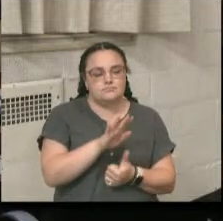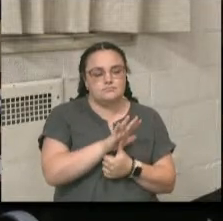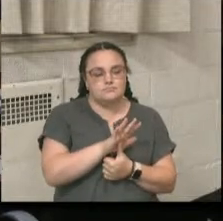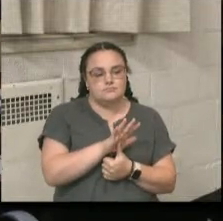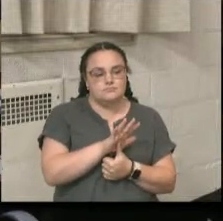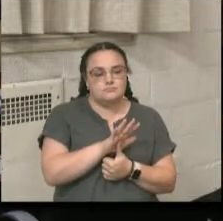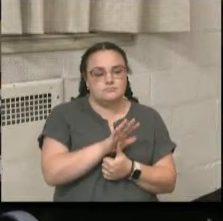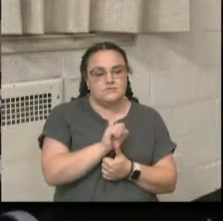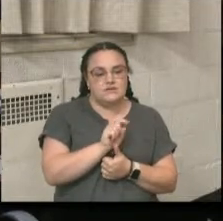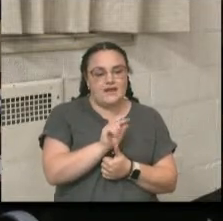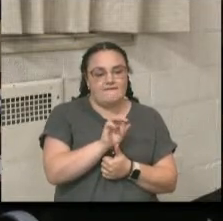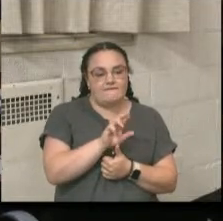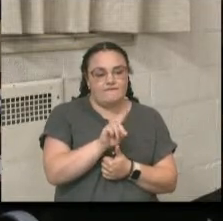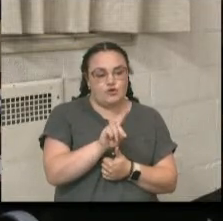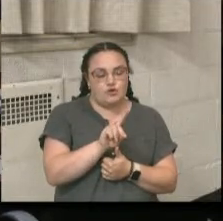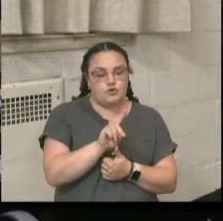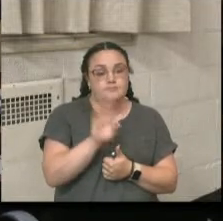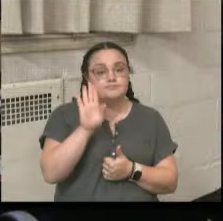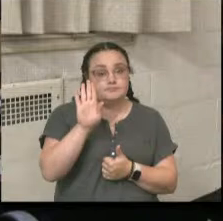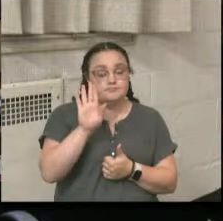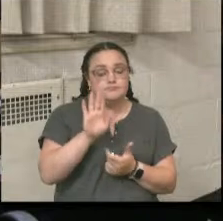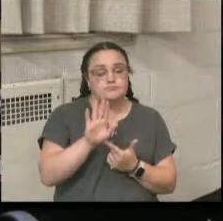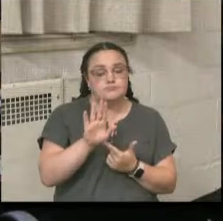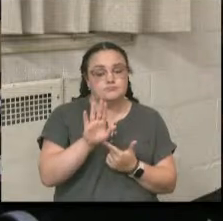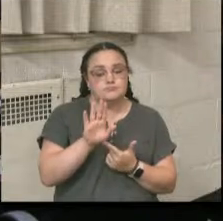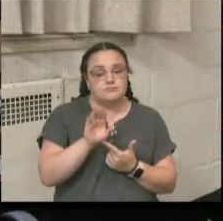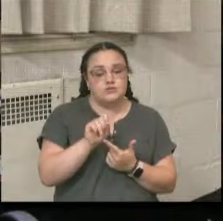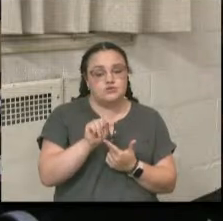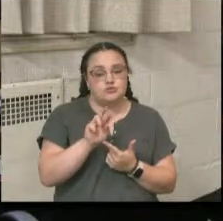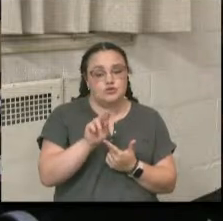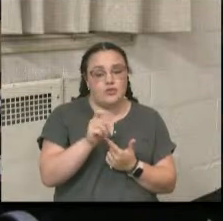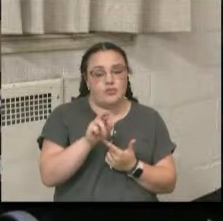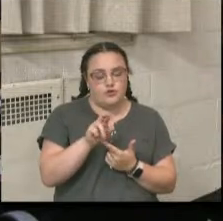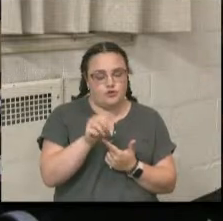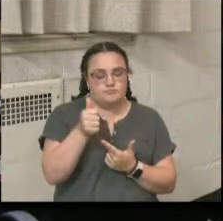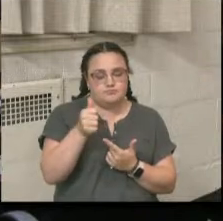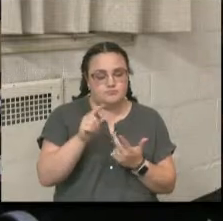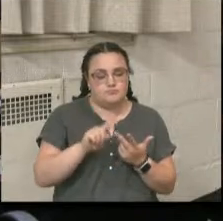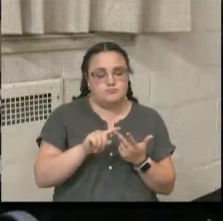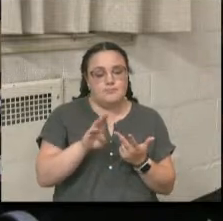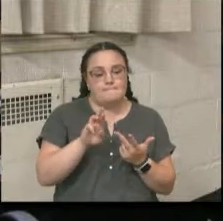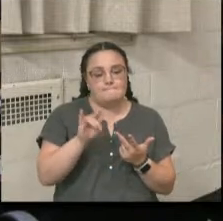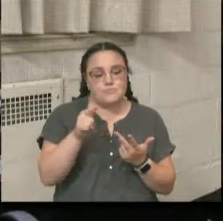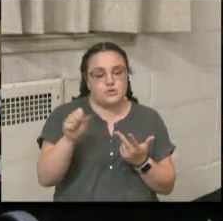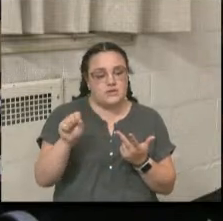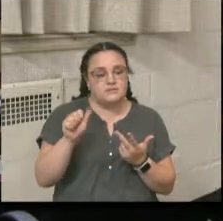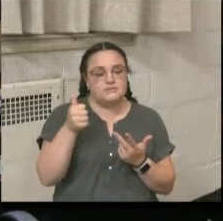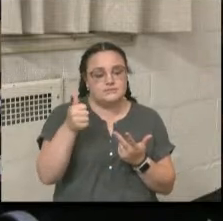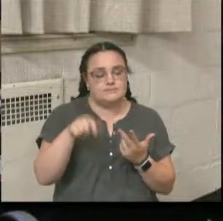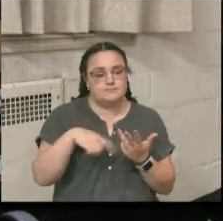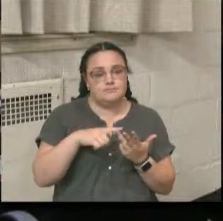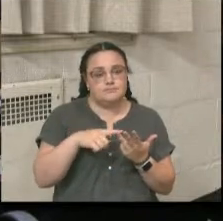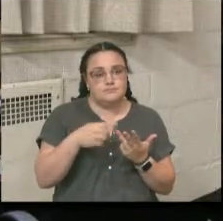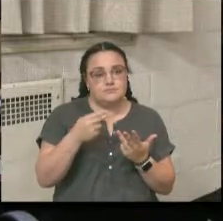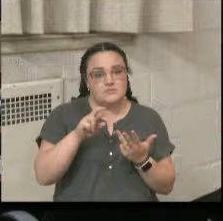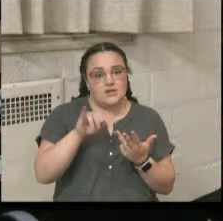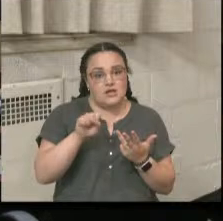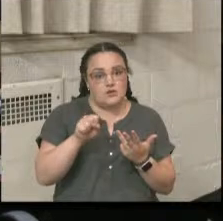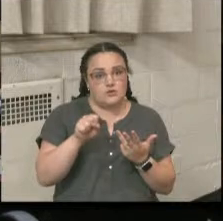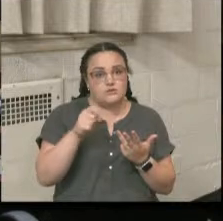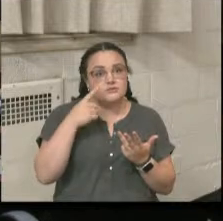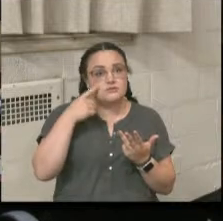Mrs. Adam Stafford? Aye. Ms. Buller-Strother? Aye. Mr. Briggs? Aye. Dr. Harris? Aye. Mr.